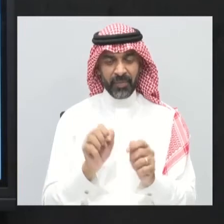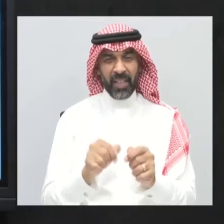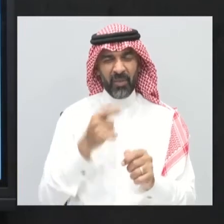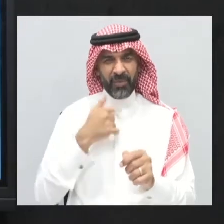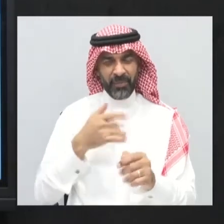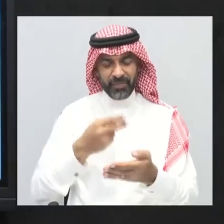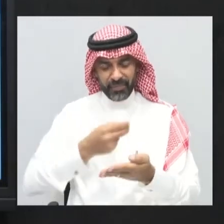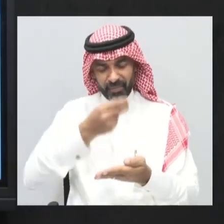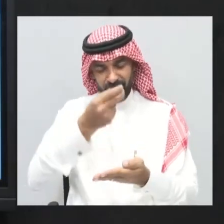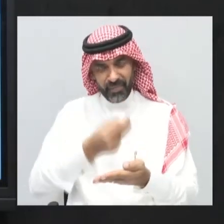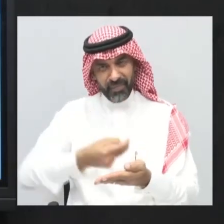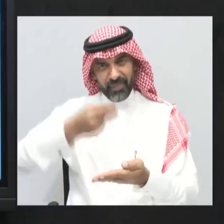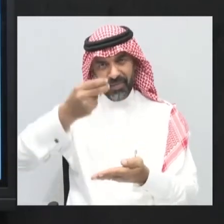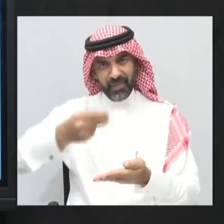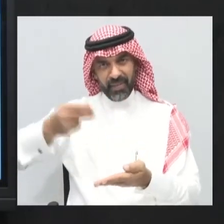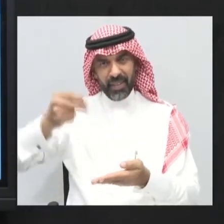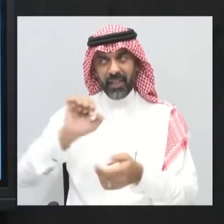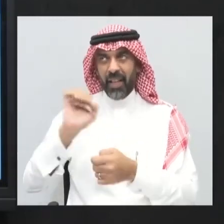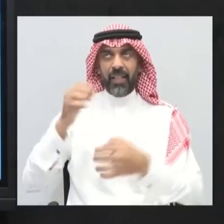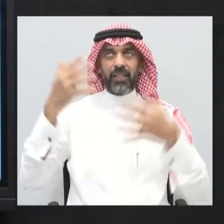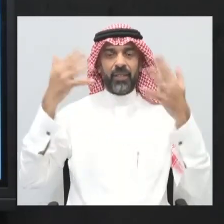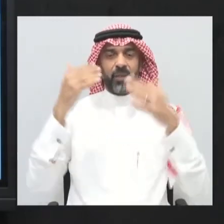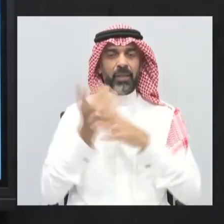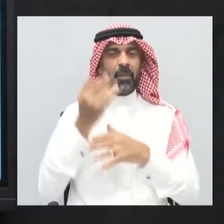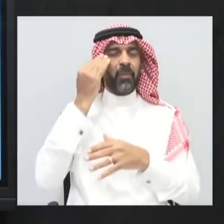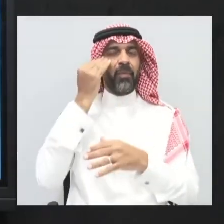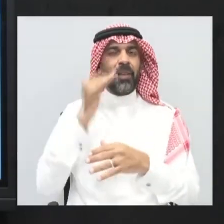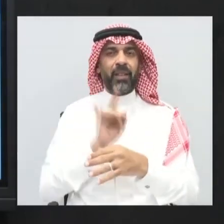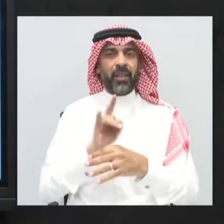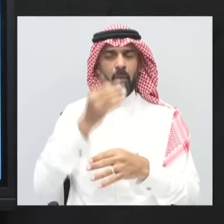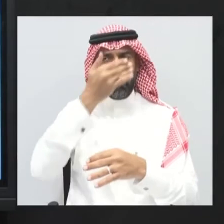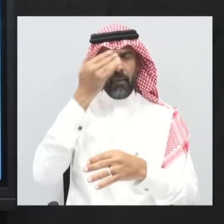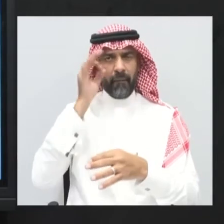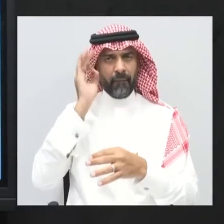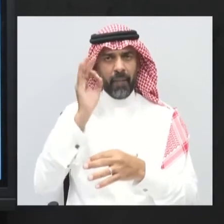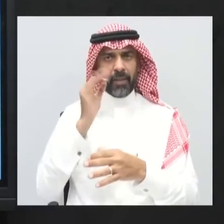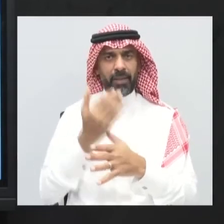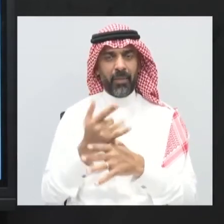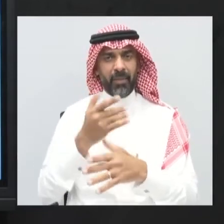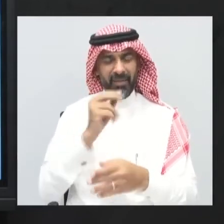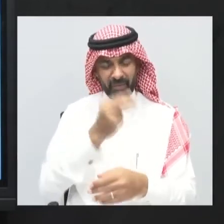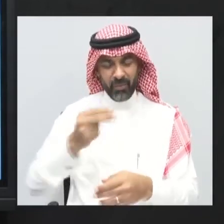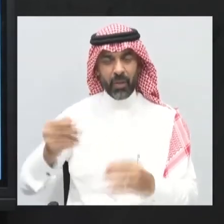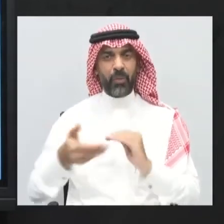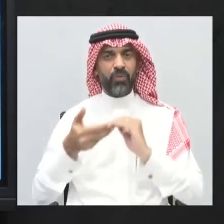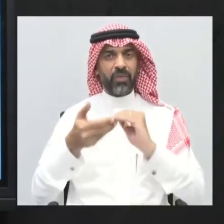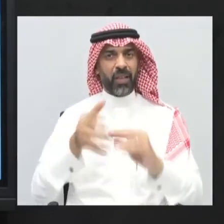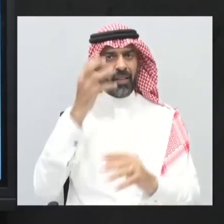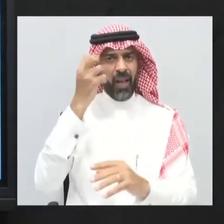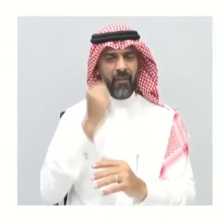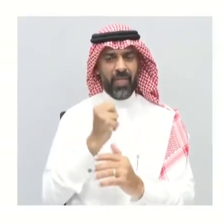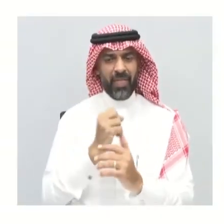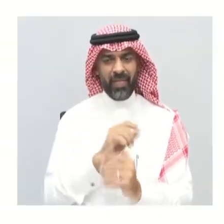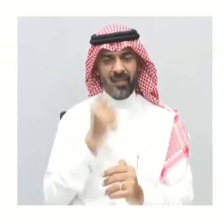we can remember the weather. Remember, when we do something in writing or drawing, it sticks in our mind, right? Okay,